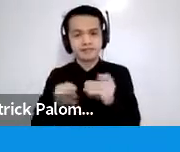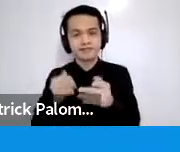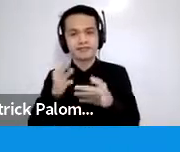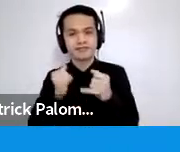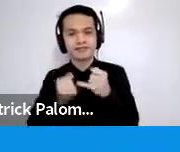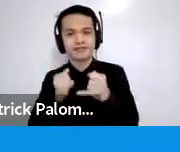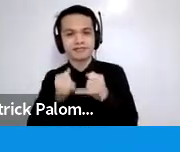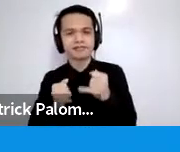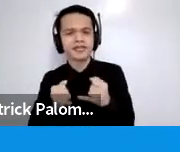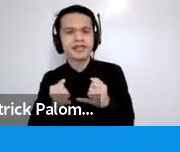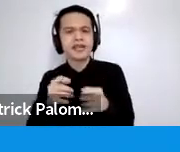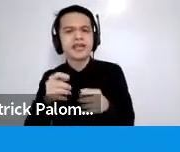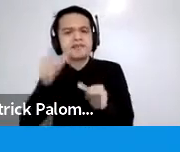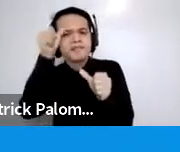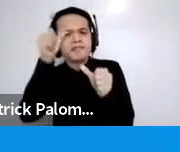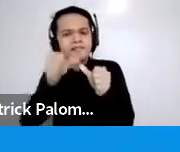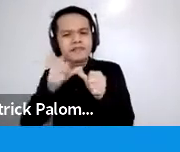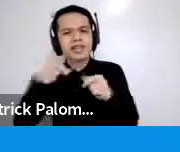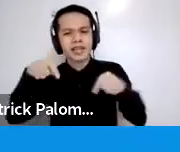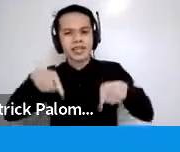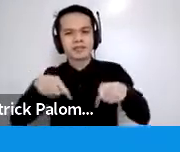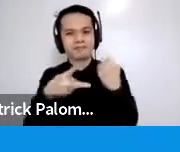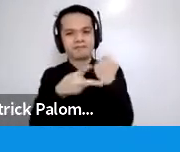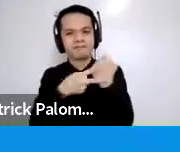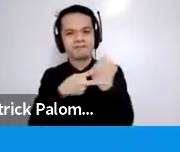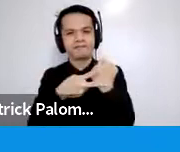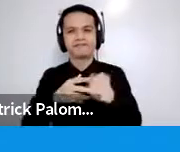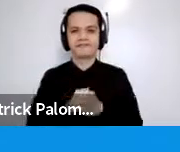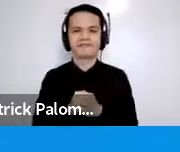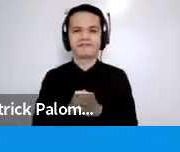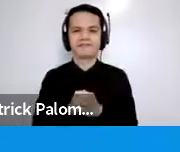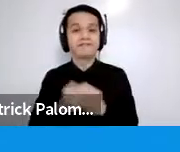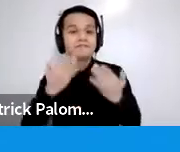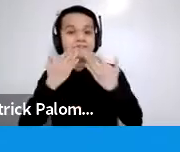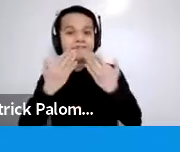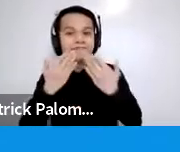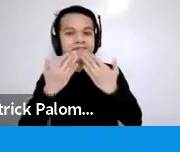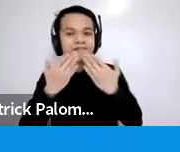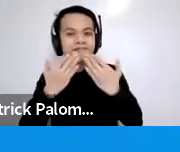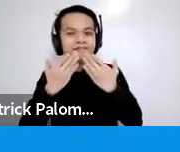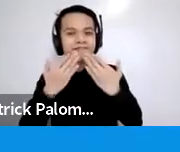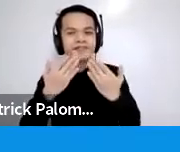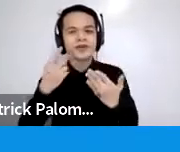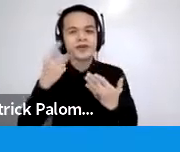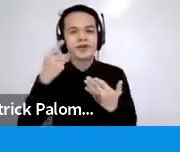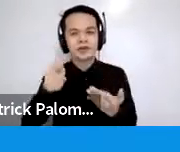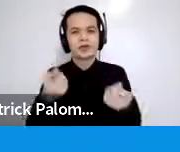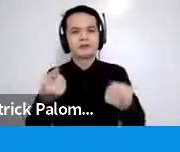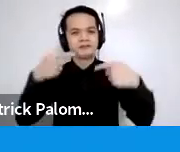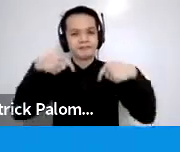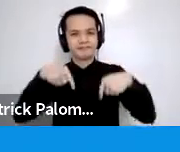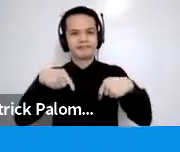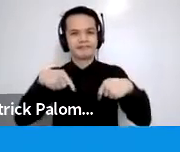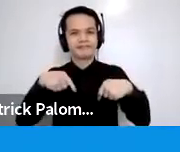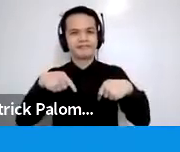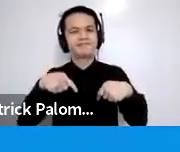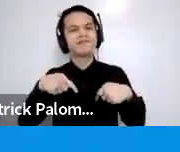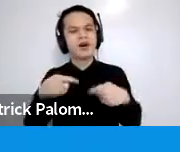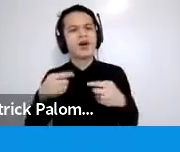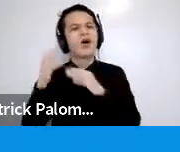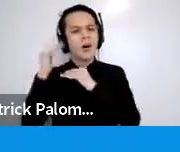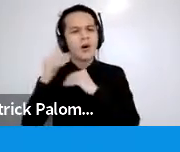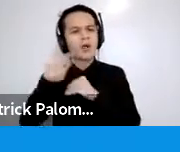be recorded. Thank you very much for being with us. We hope you enjoy